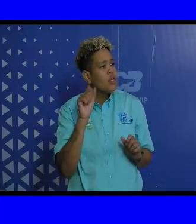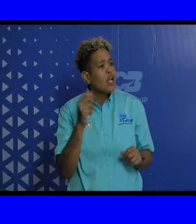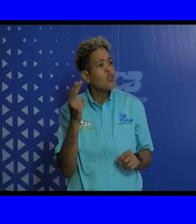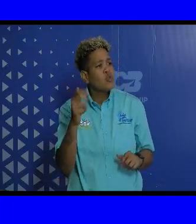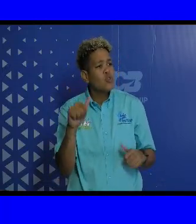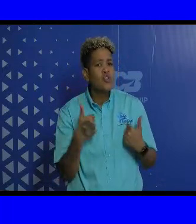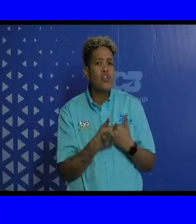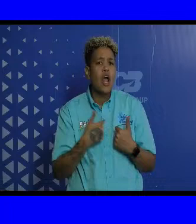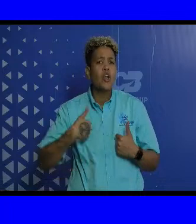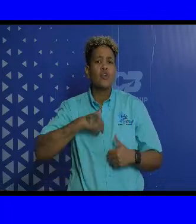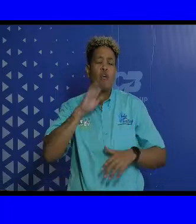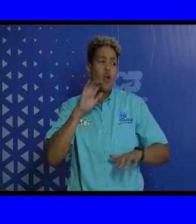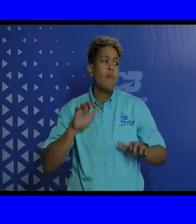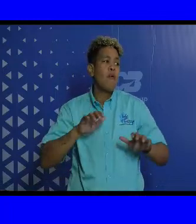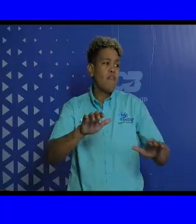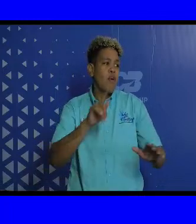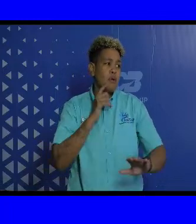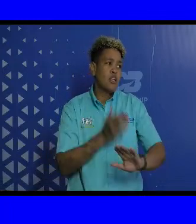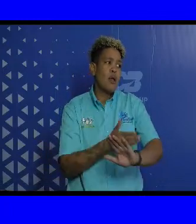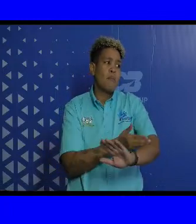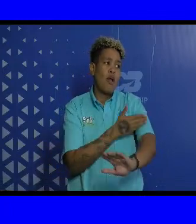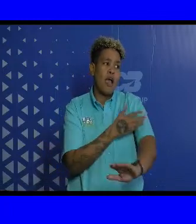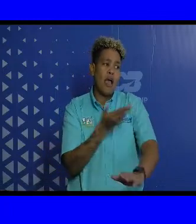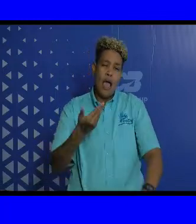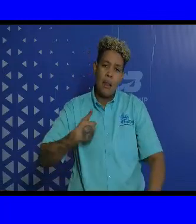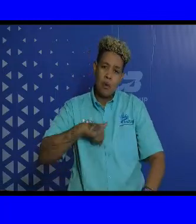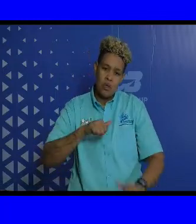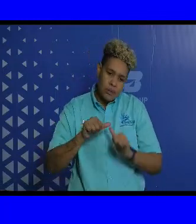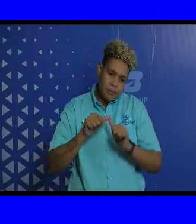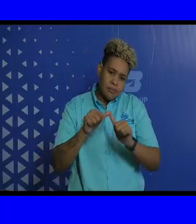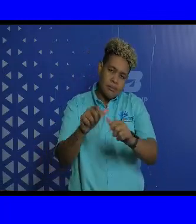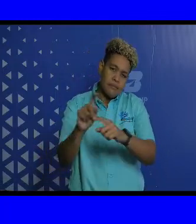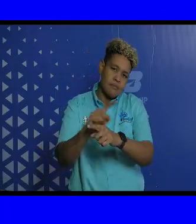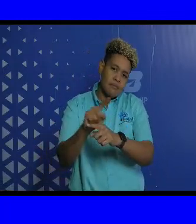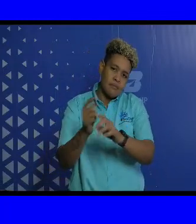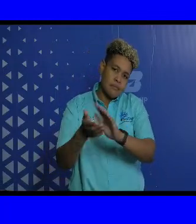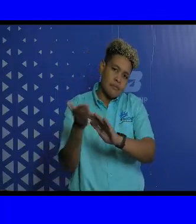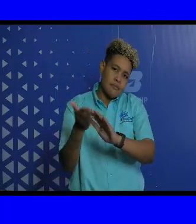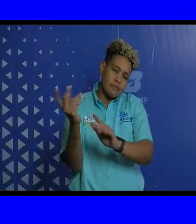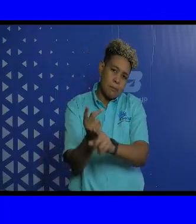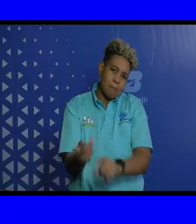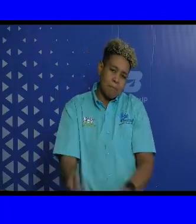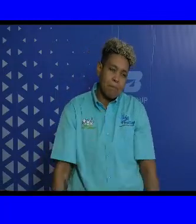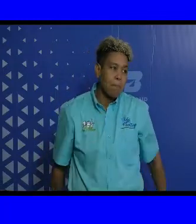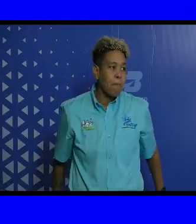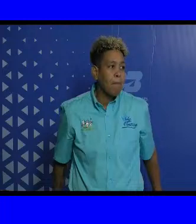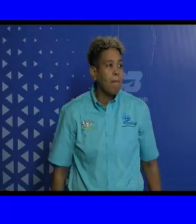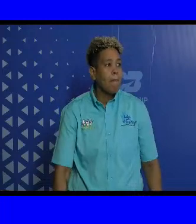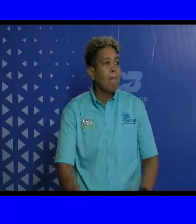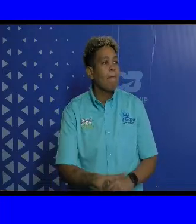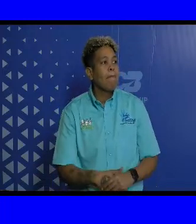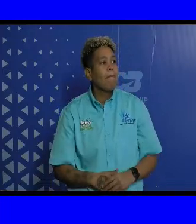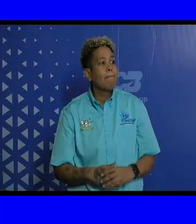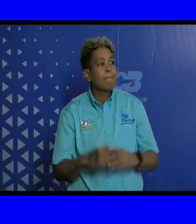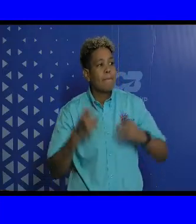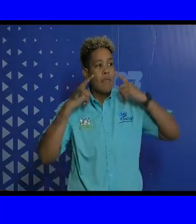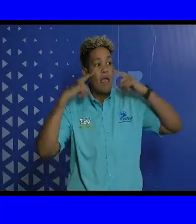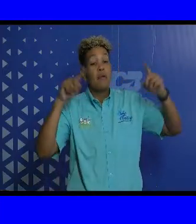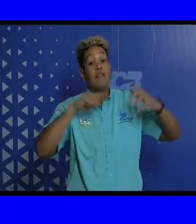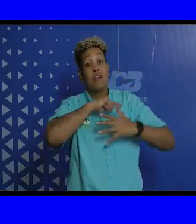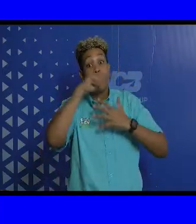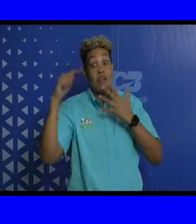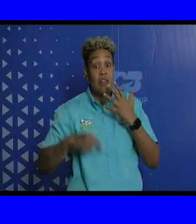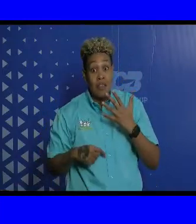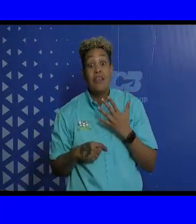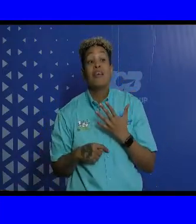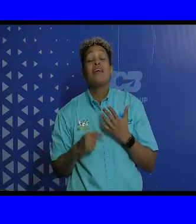use to challenge us on our performance and progress, and in the course of that, help us maintain our discipline. Achievement of